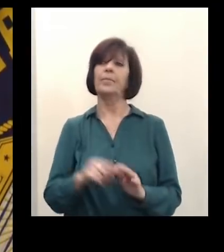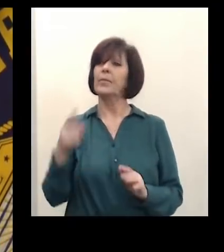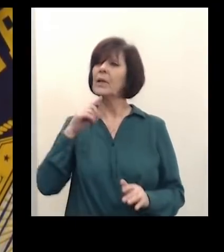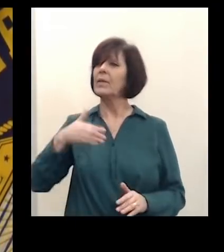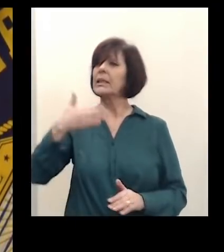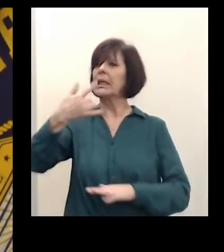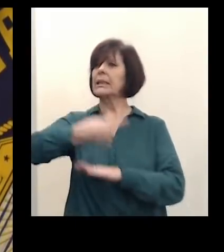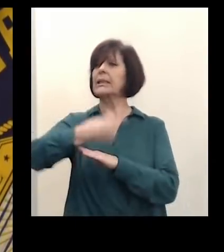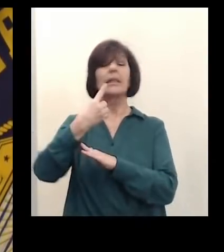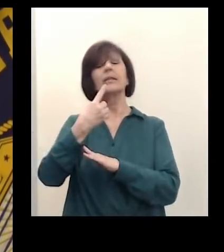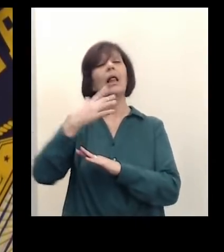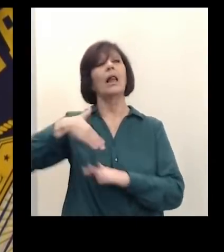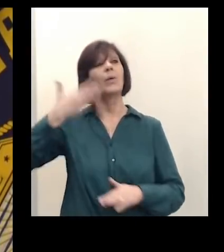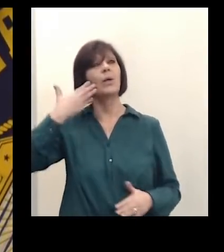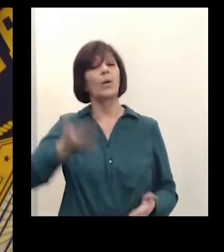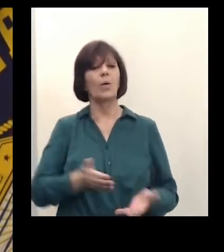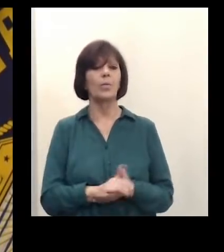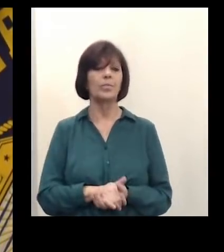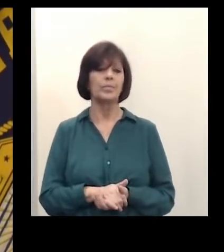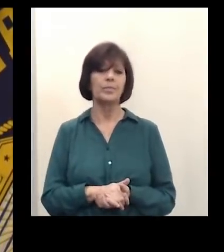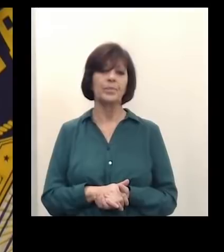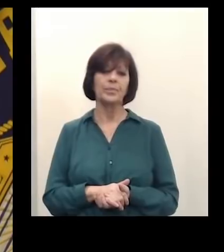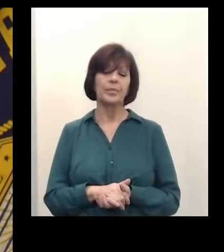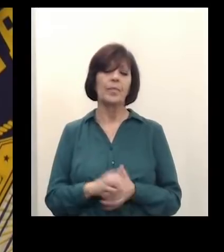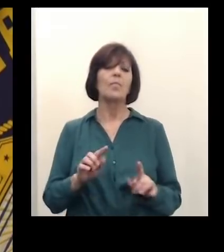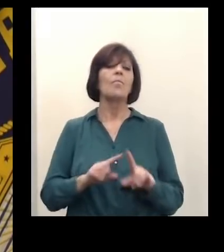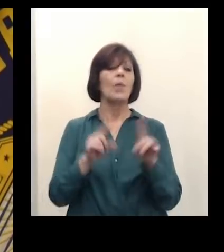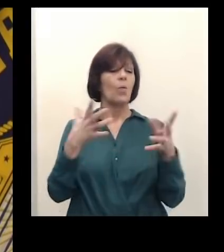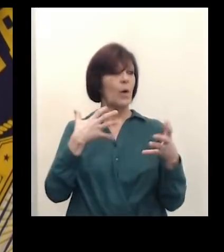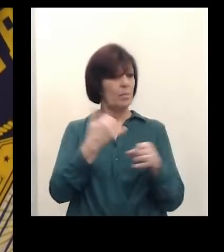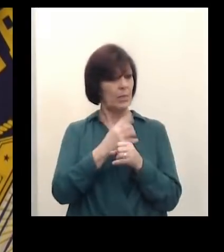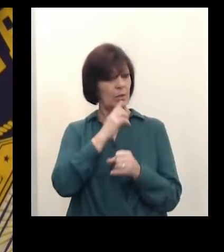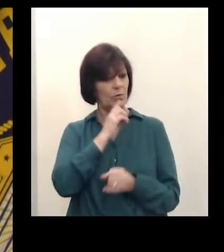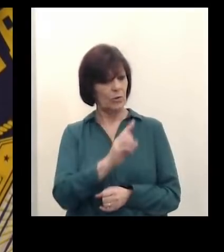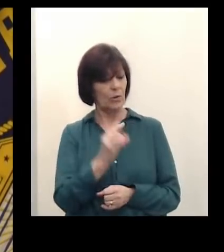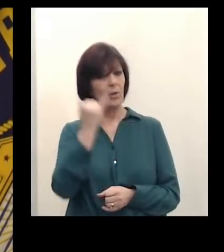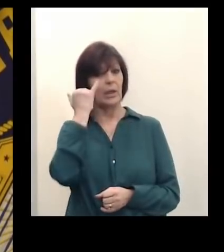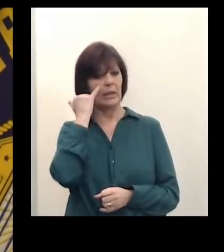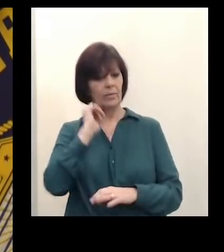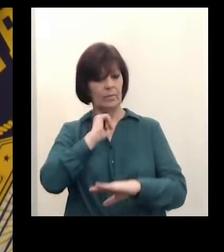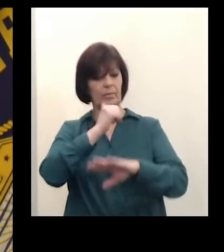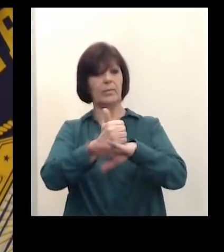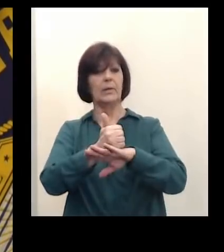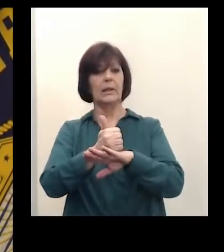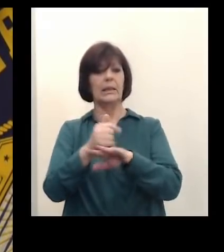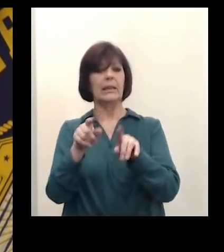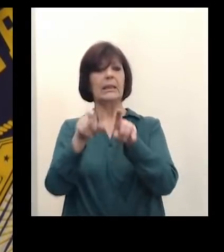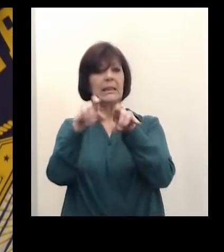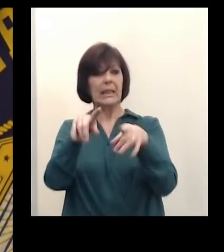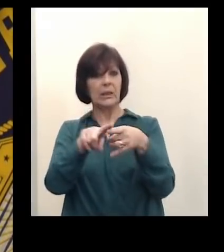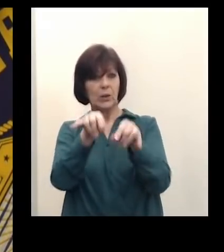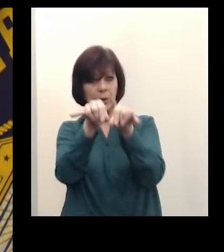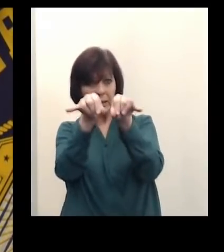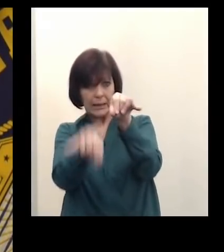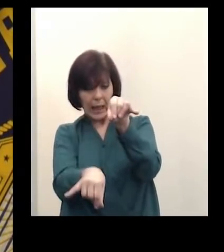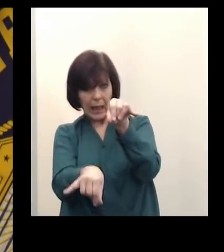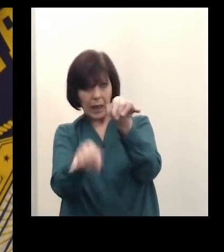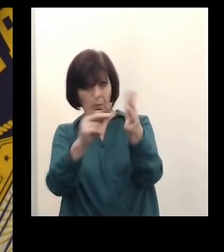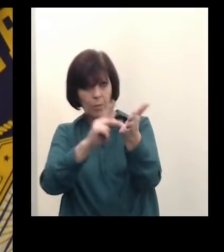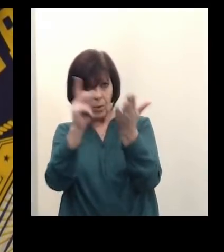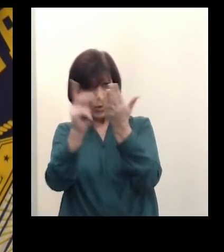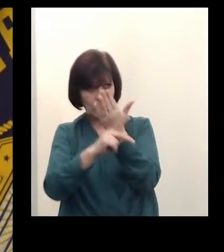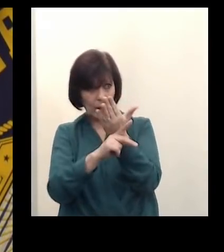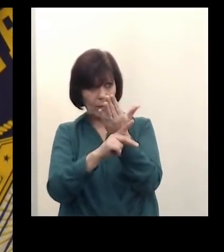not. No, we don't have the next day's data. But we want to make certain that if we're going to implement a Test to Stay program in our entire